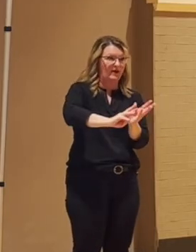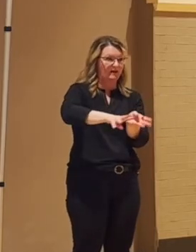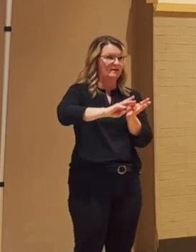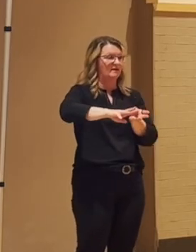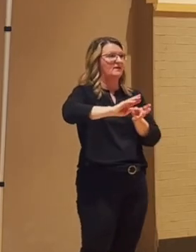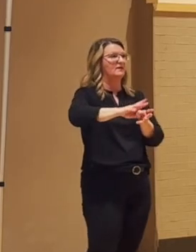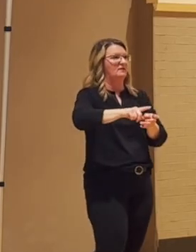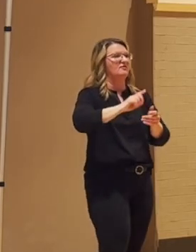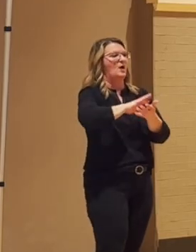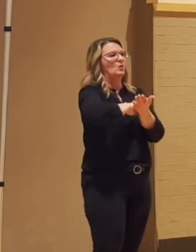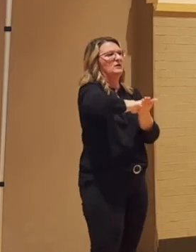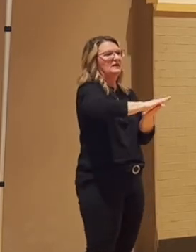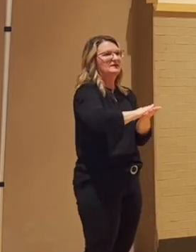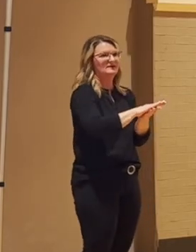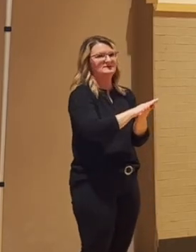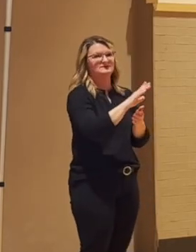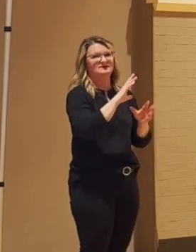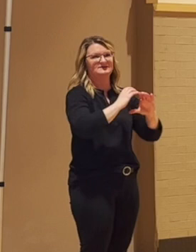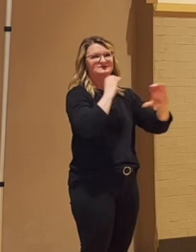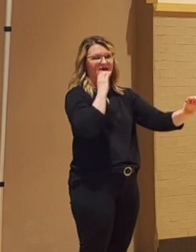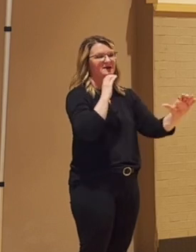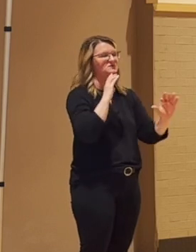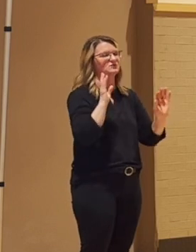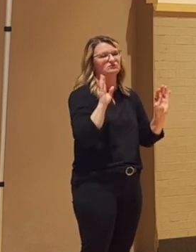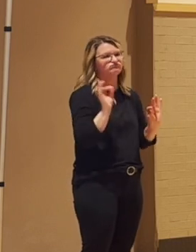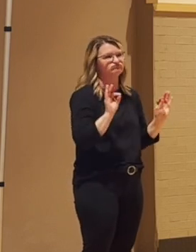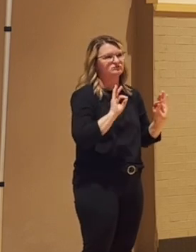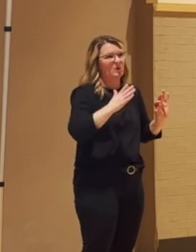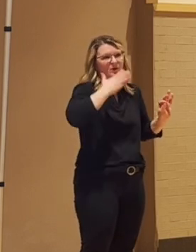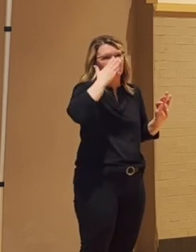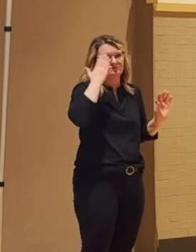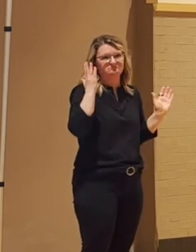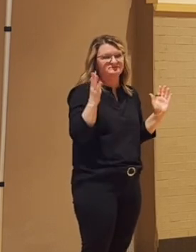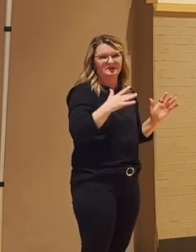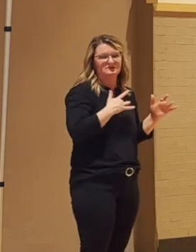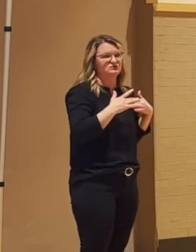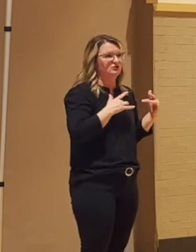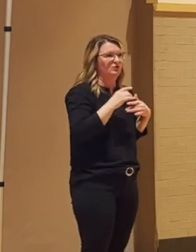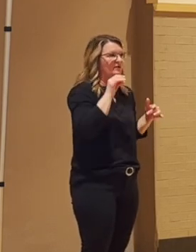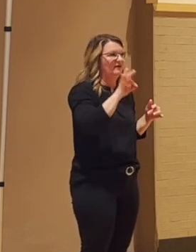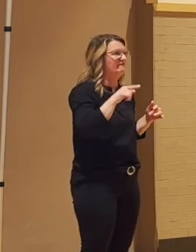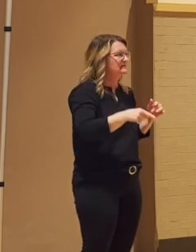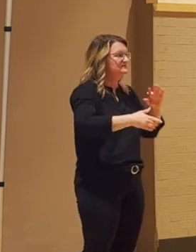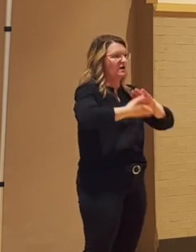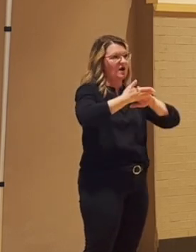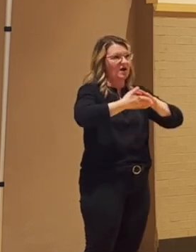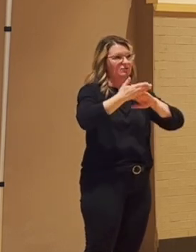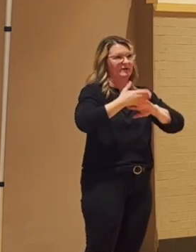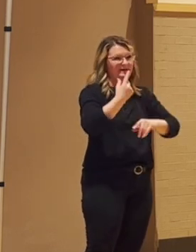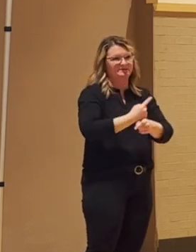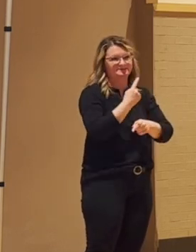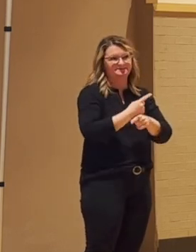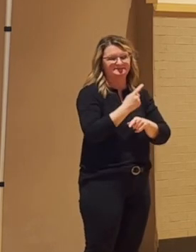is going to be cleaned. And so there shouldn't really be any order concern if the tank is operating as it